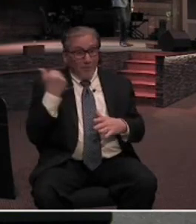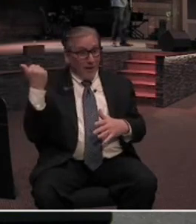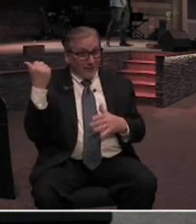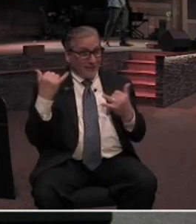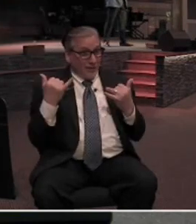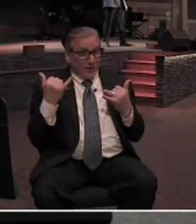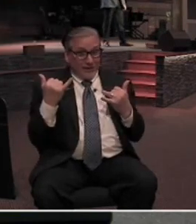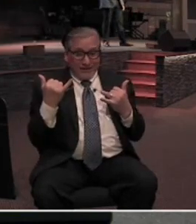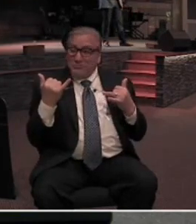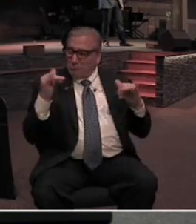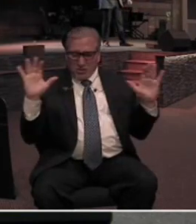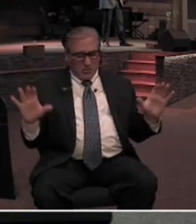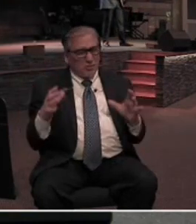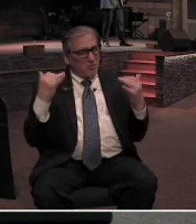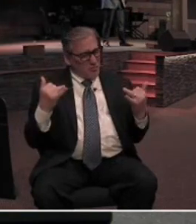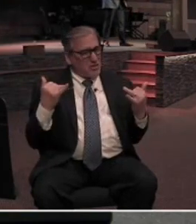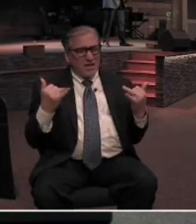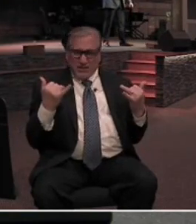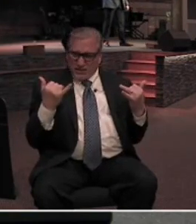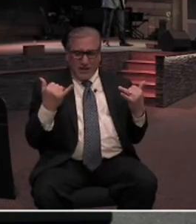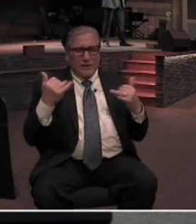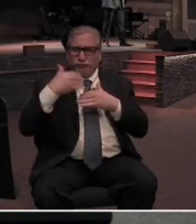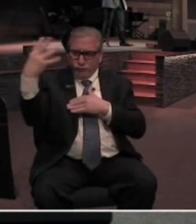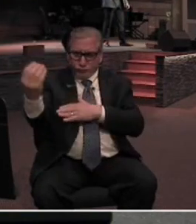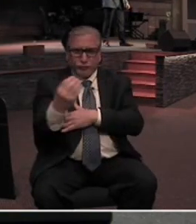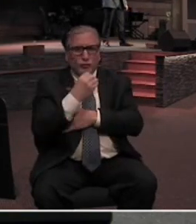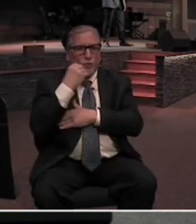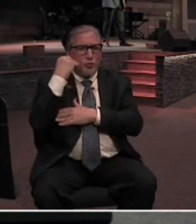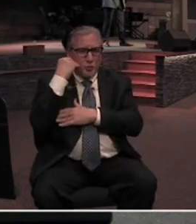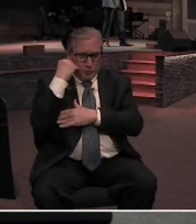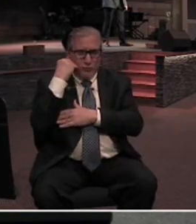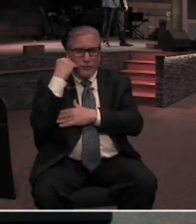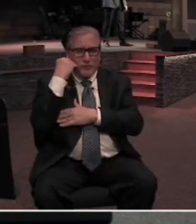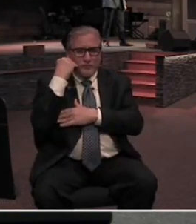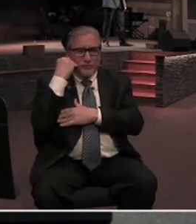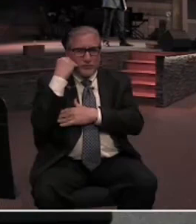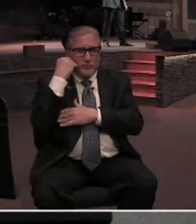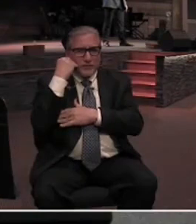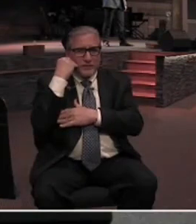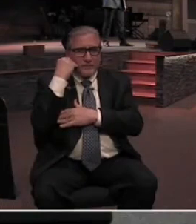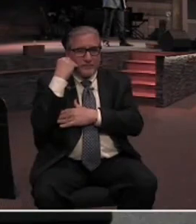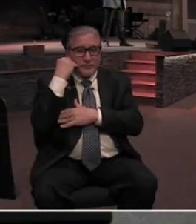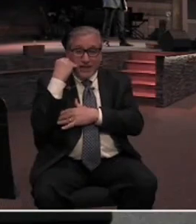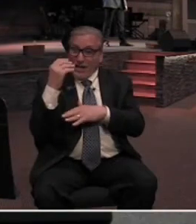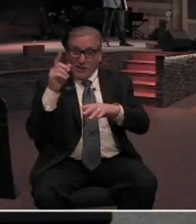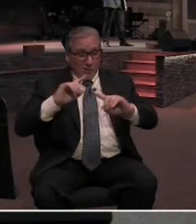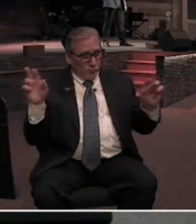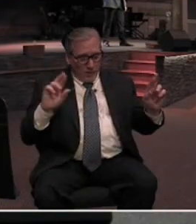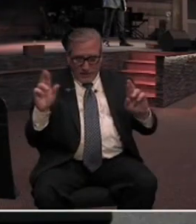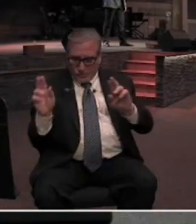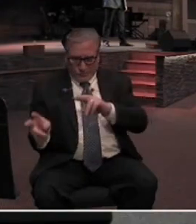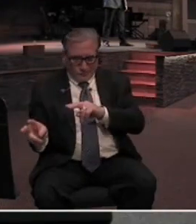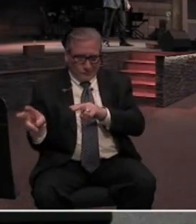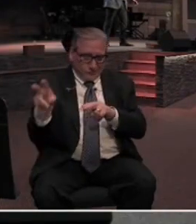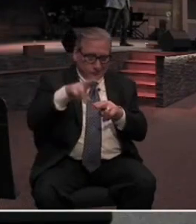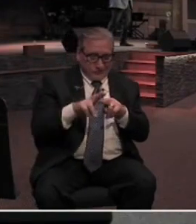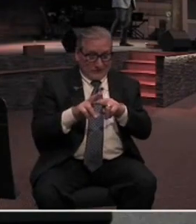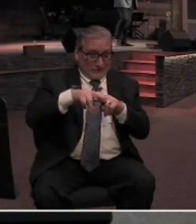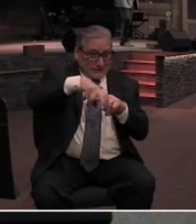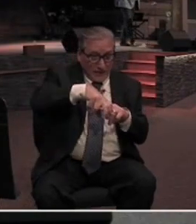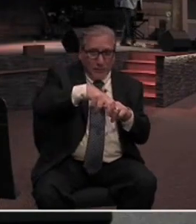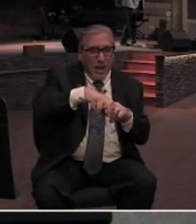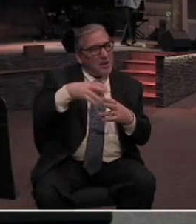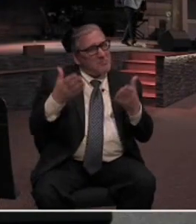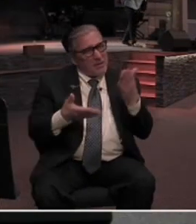this thing. Let's get out of here. Let's get home. You get to the part of swinging your legs over the edge of the bed. You may